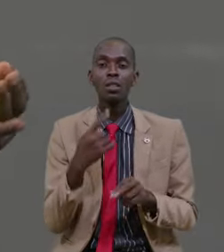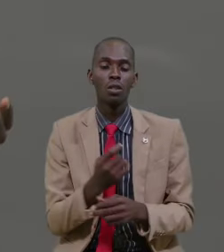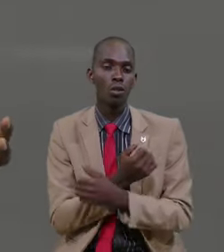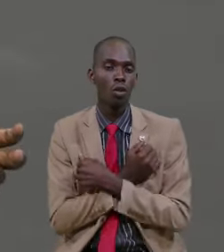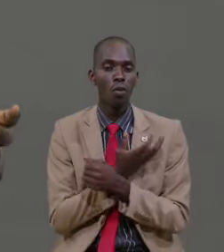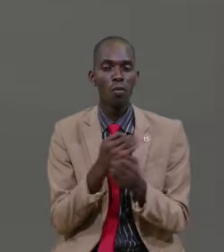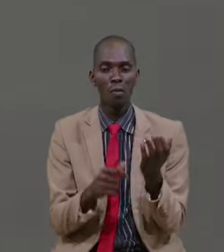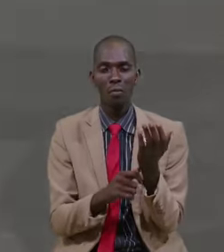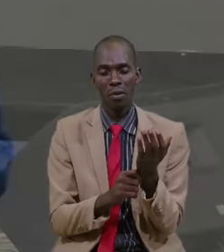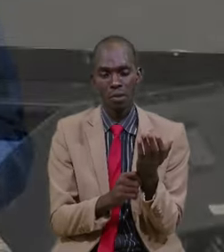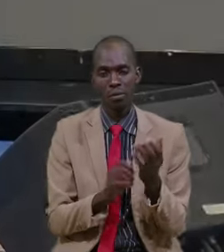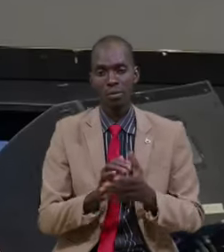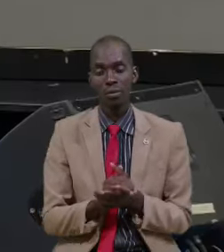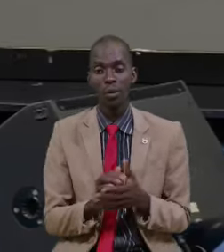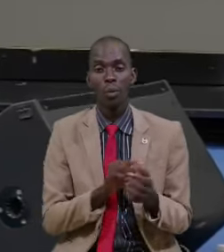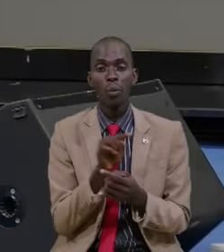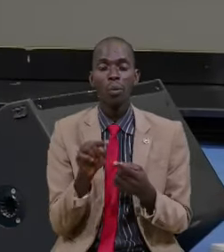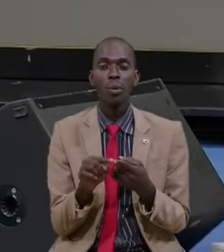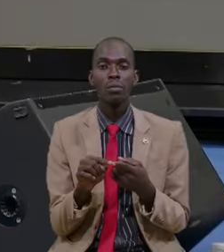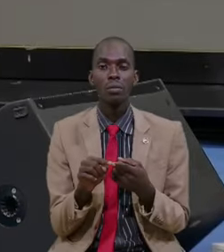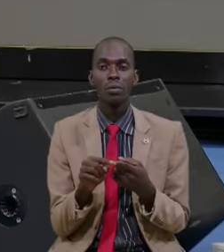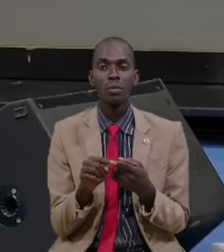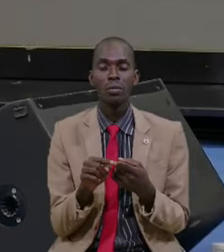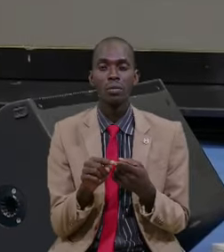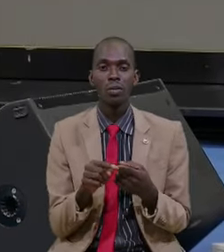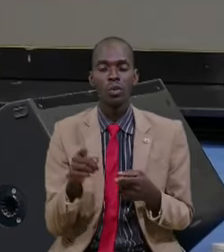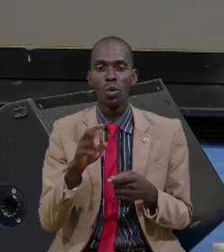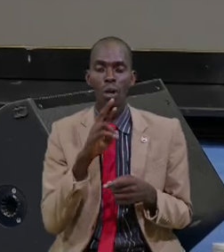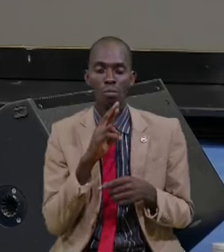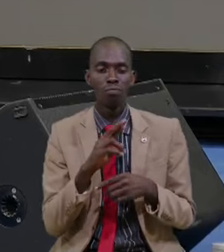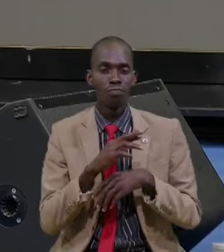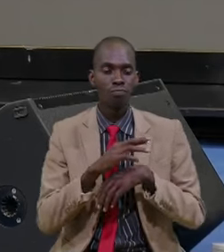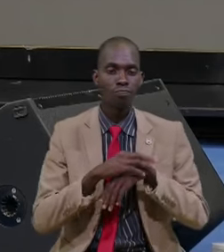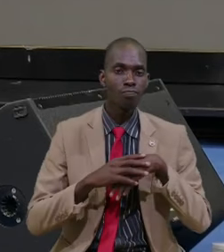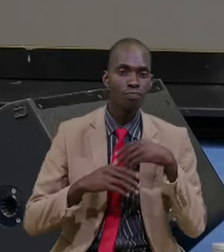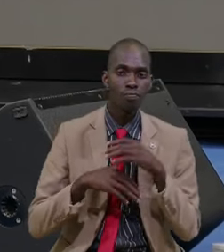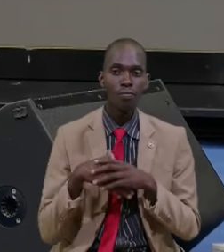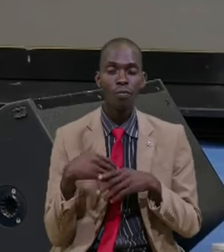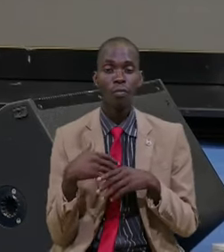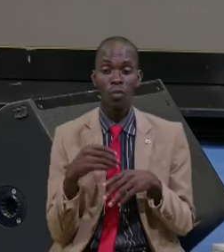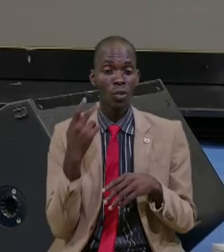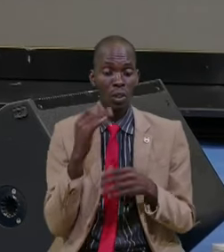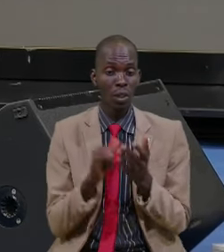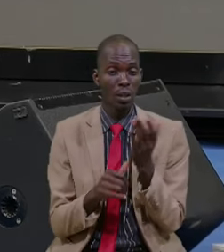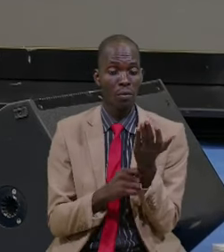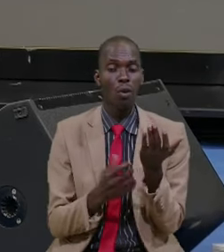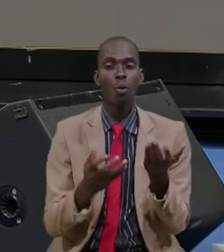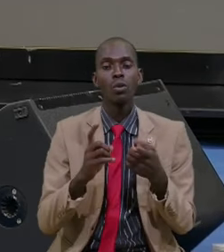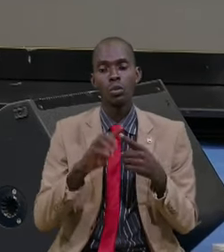wants to be pampered. Flesh wants to have